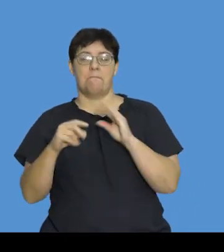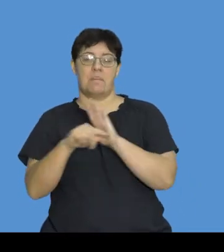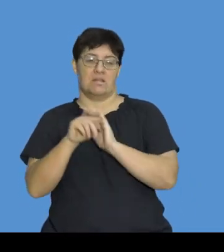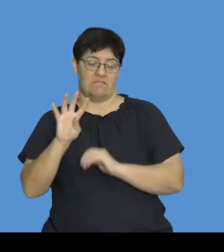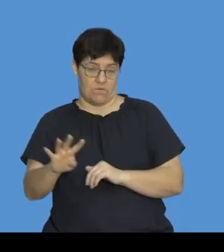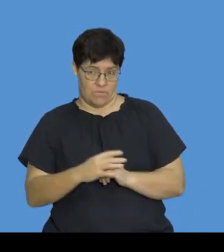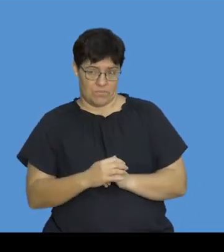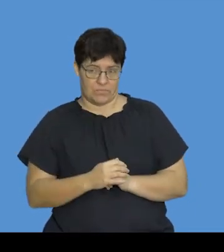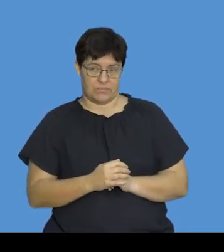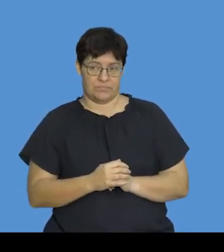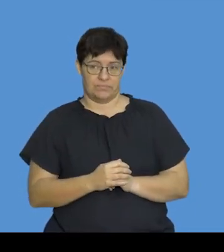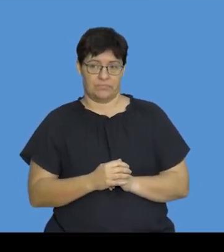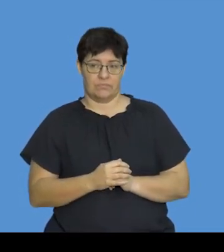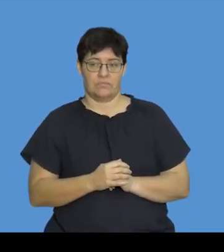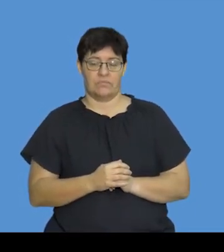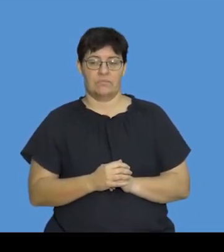end up being